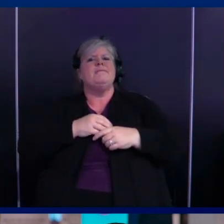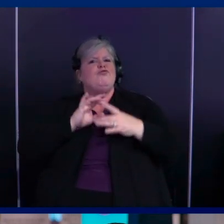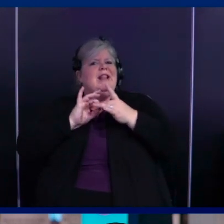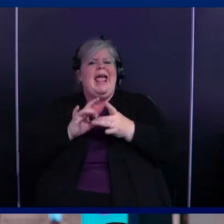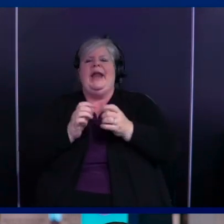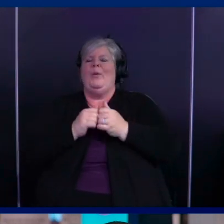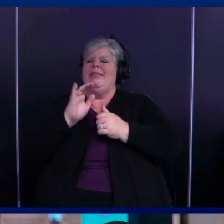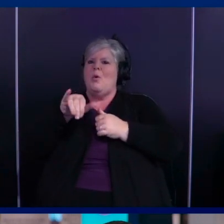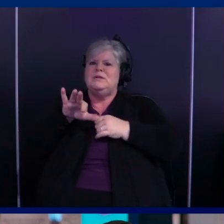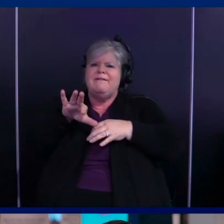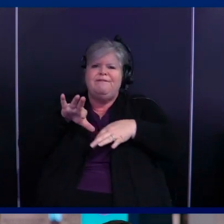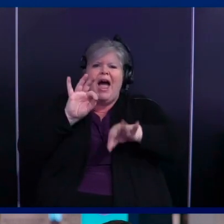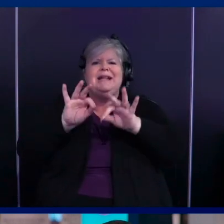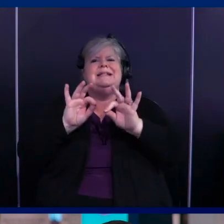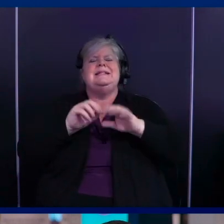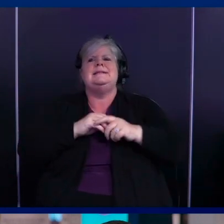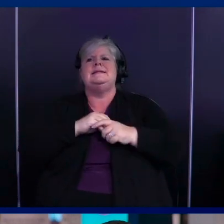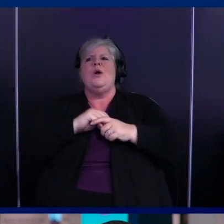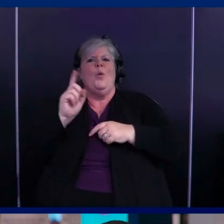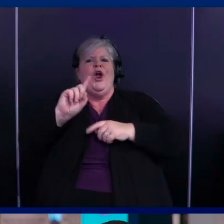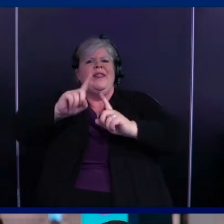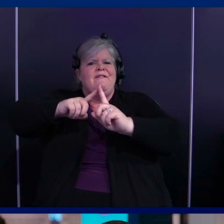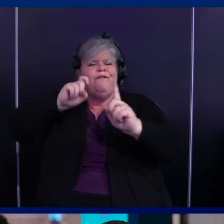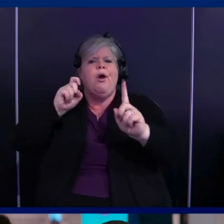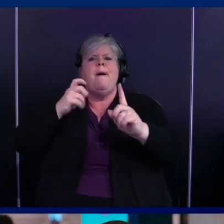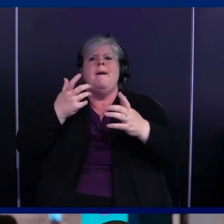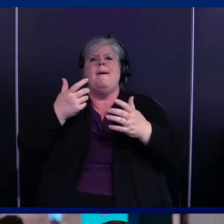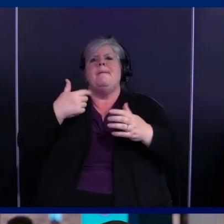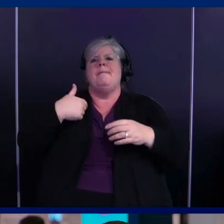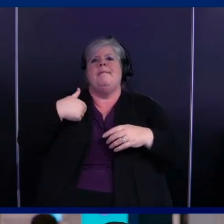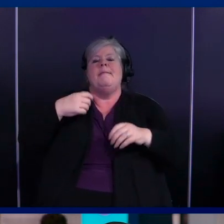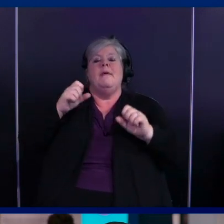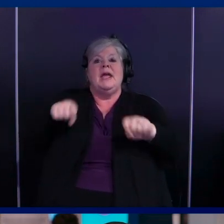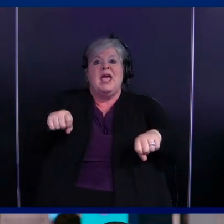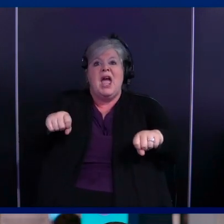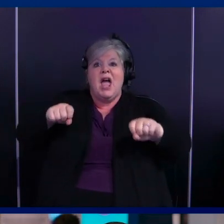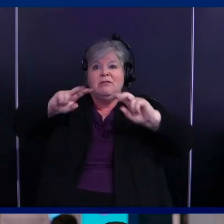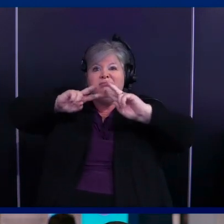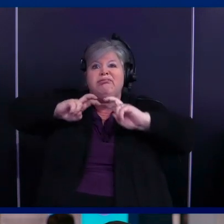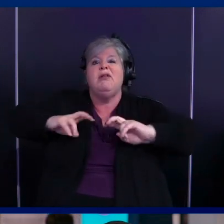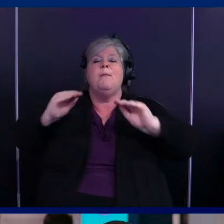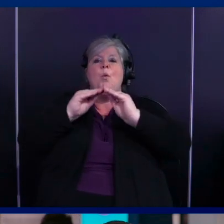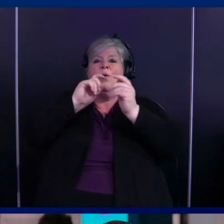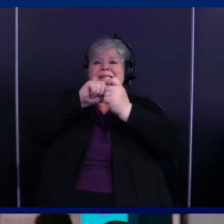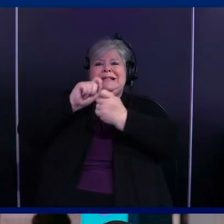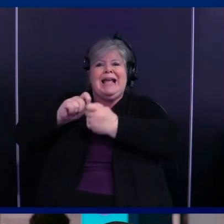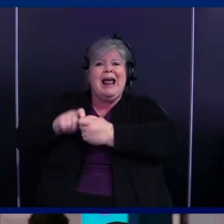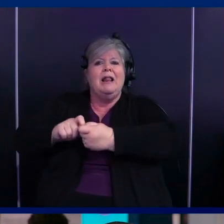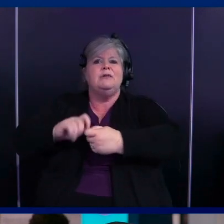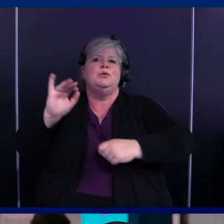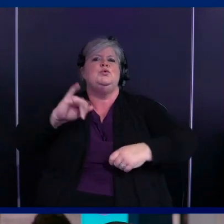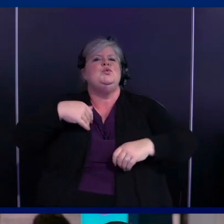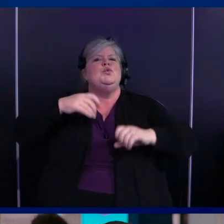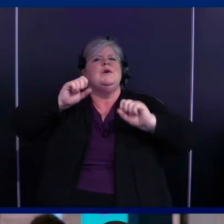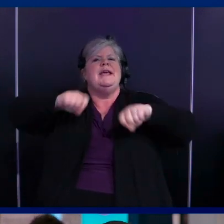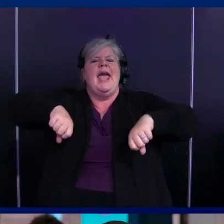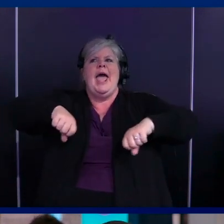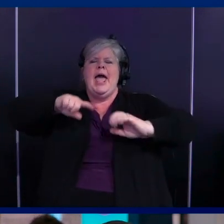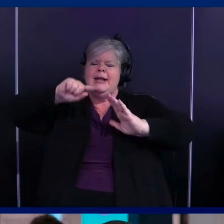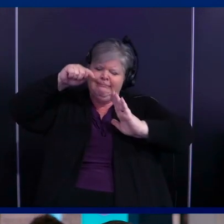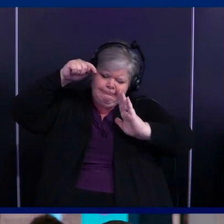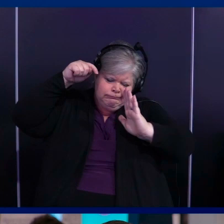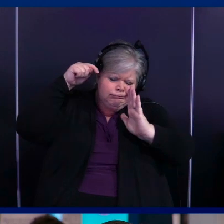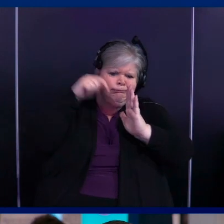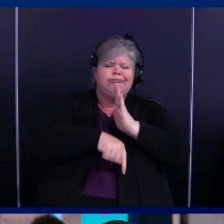types of findings that are going on? Where are those coming from? I can look into details and even drill down all the